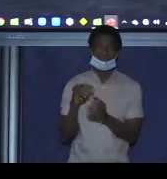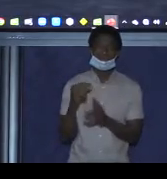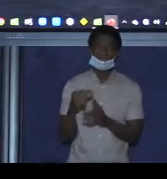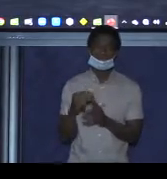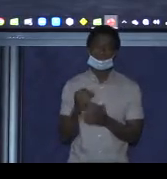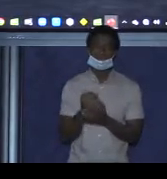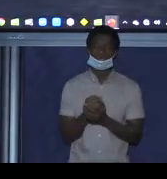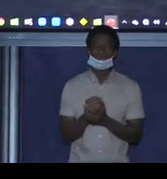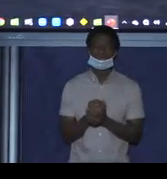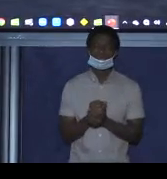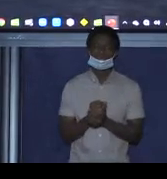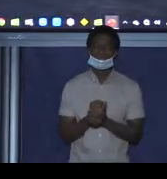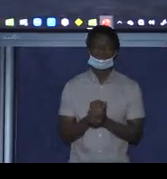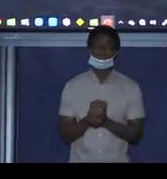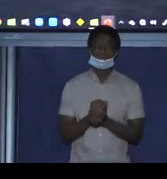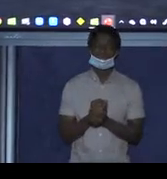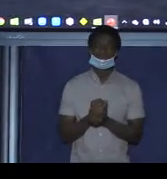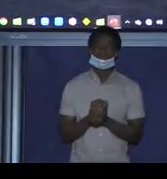vocabulary.